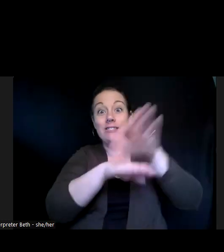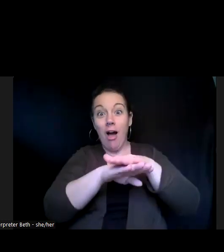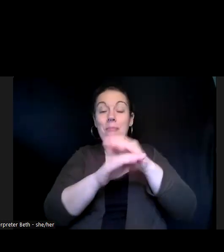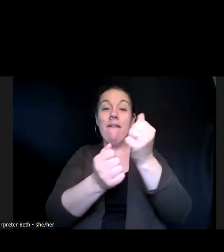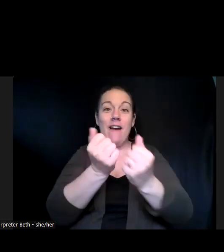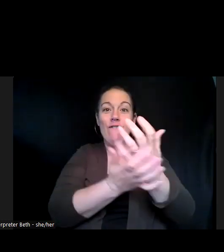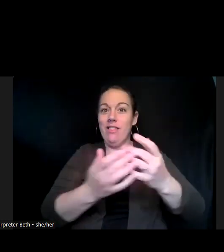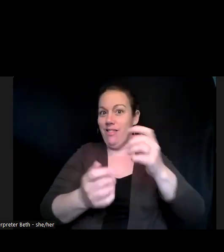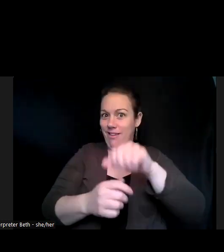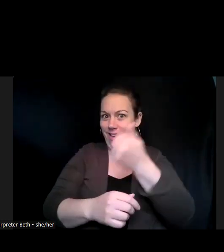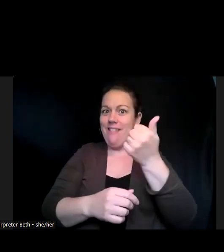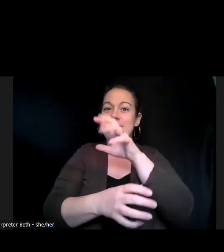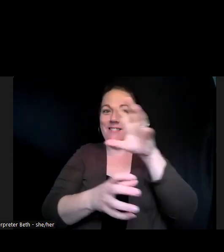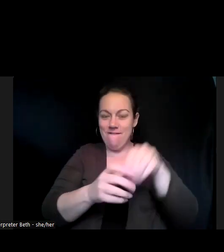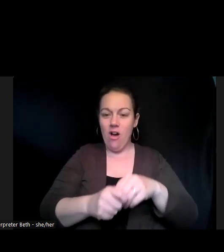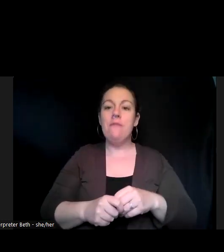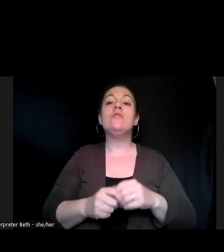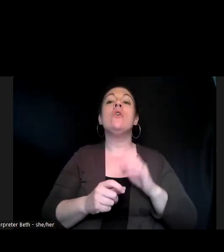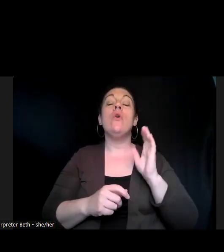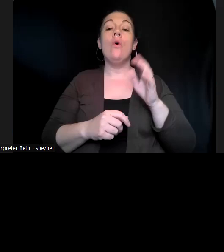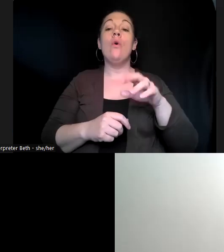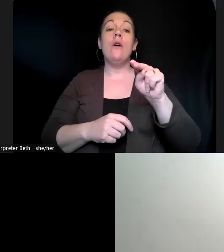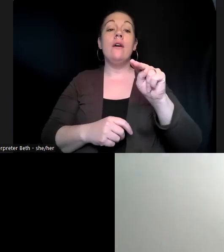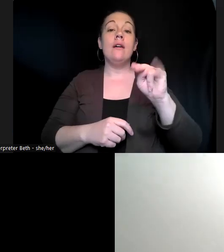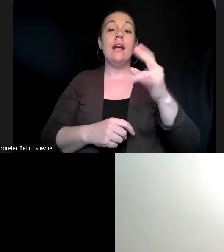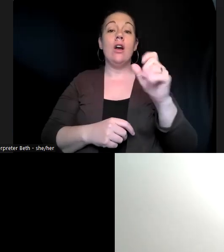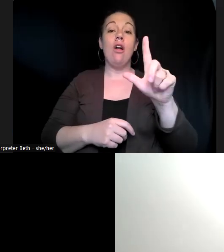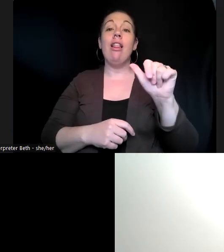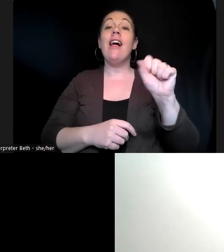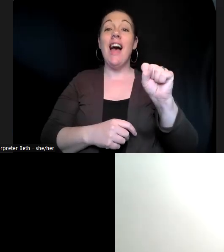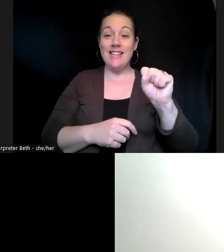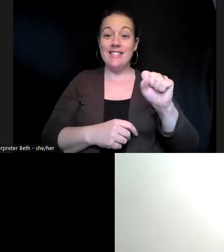practices and an update about the funds. Nicholas, thank you for joining us today.